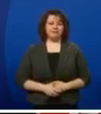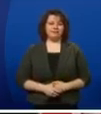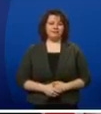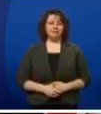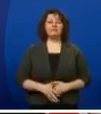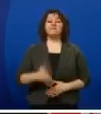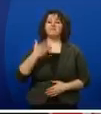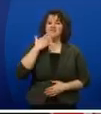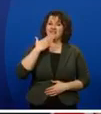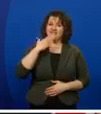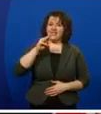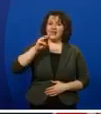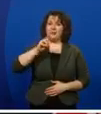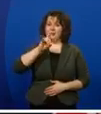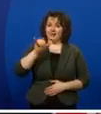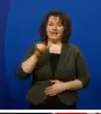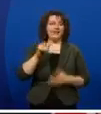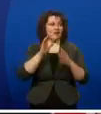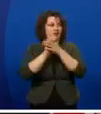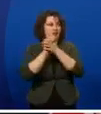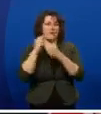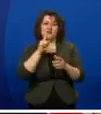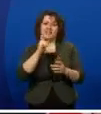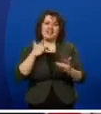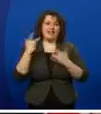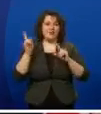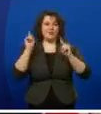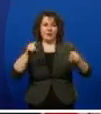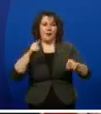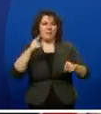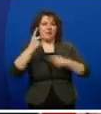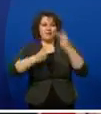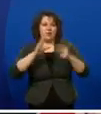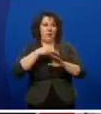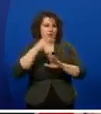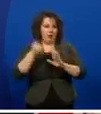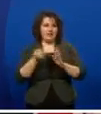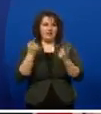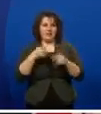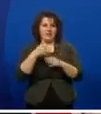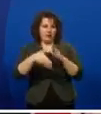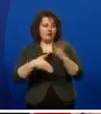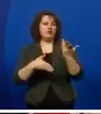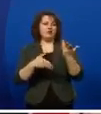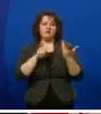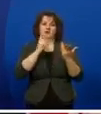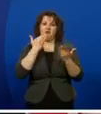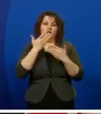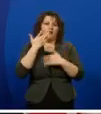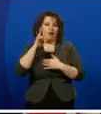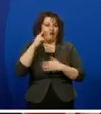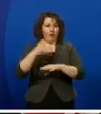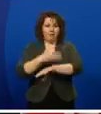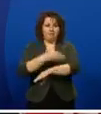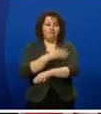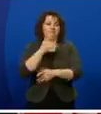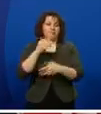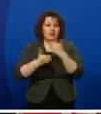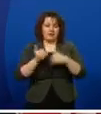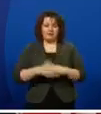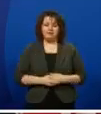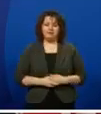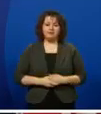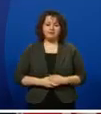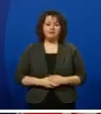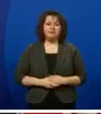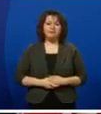Thank you, Melody, and congratulations. We're excited to come see the project when it's complete, and I wish you much luck through the renovation process. There